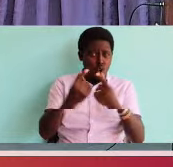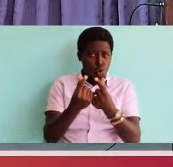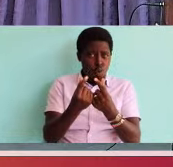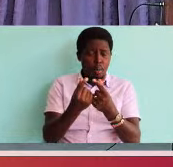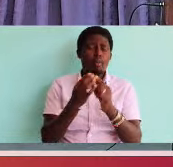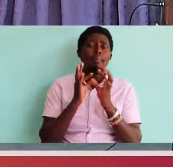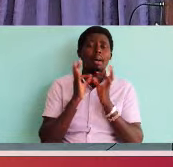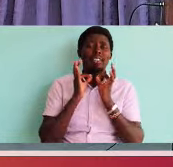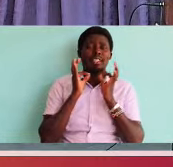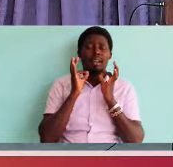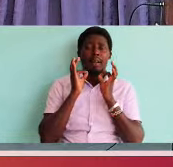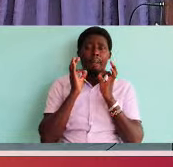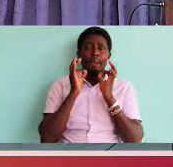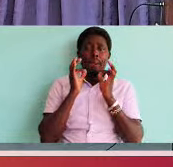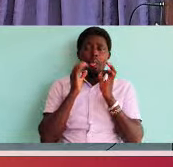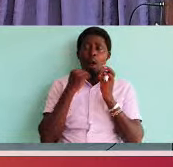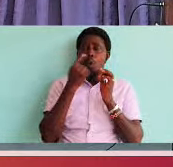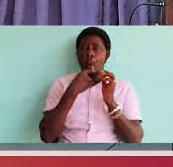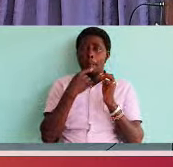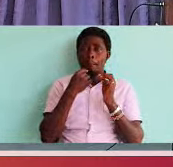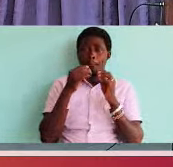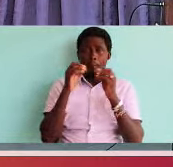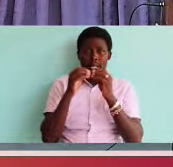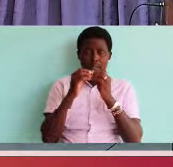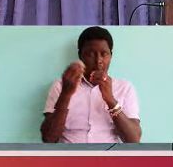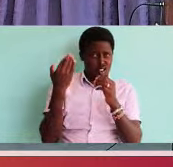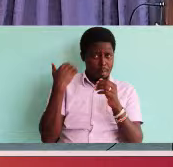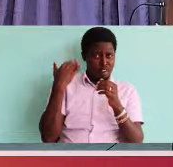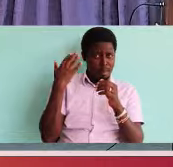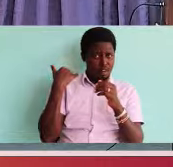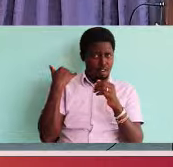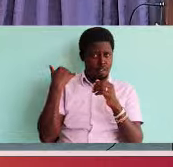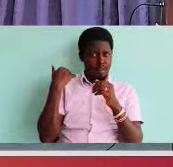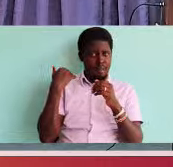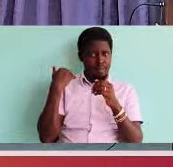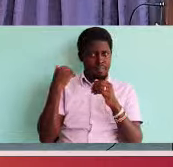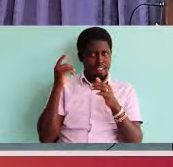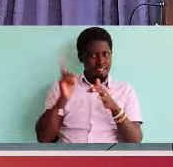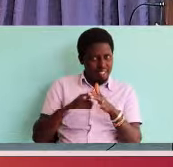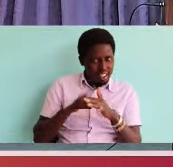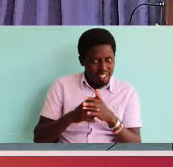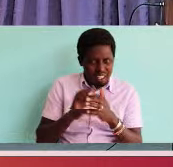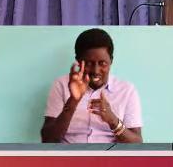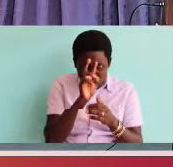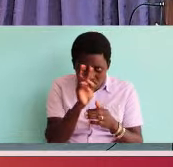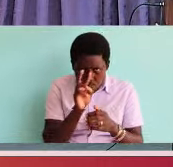who met one time. And they observed that